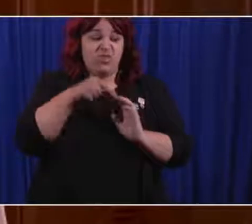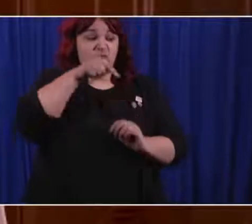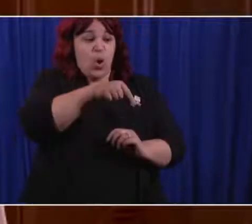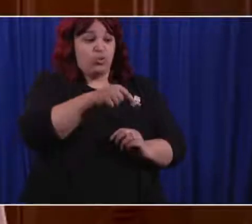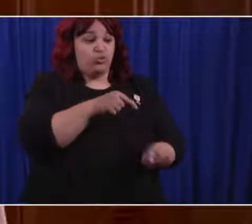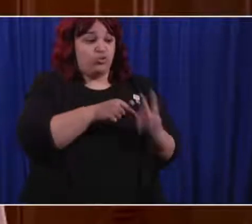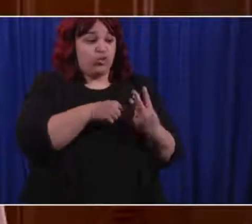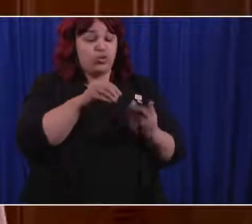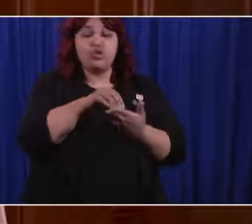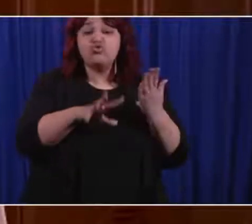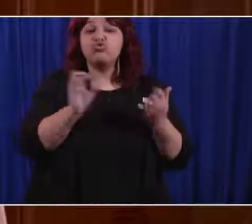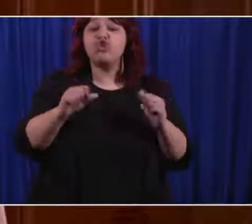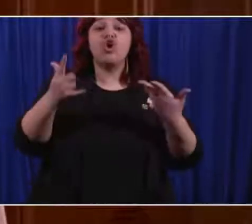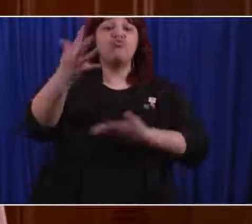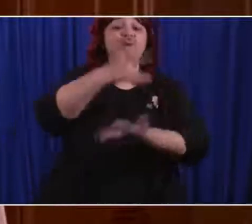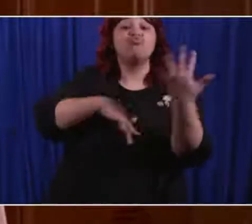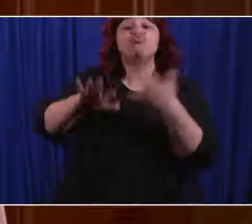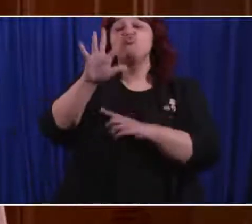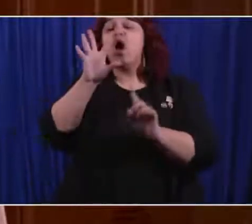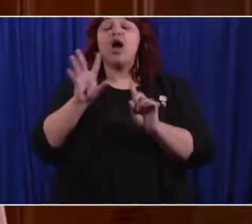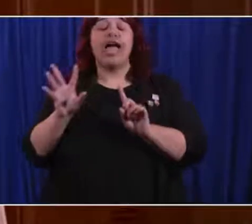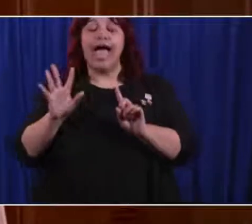Ebola is another example.